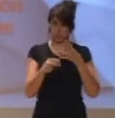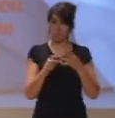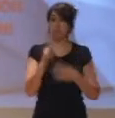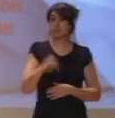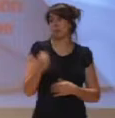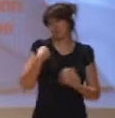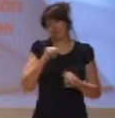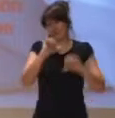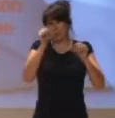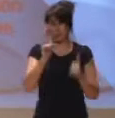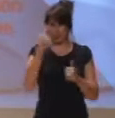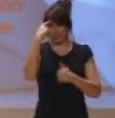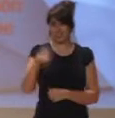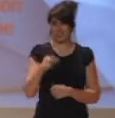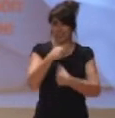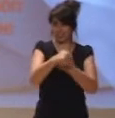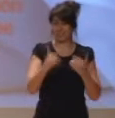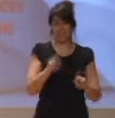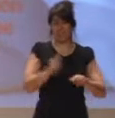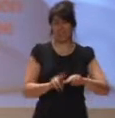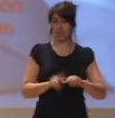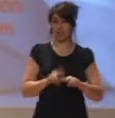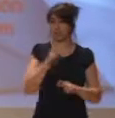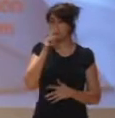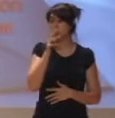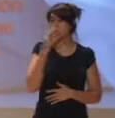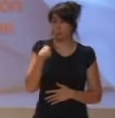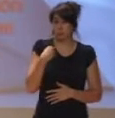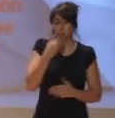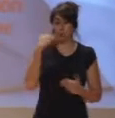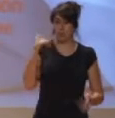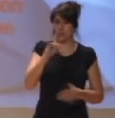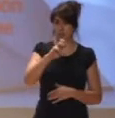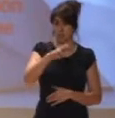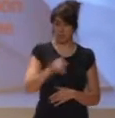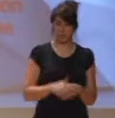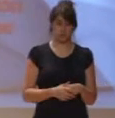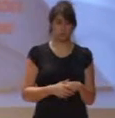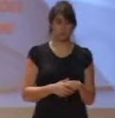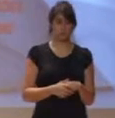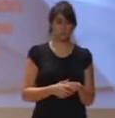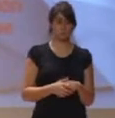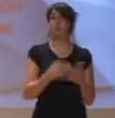in the cloud, and use a black box model